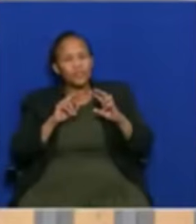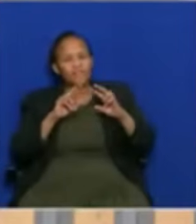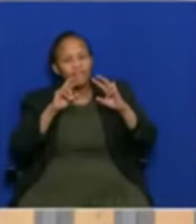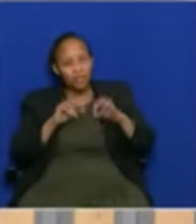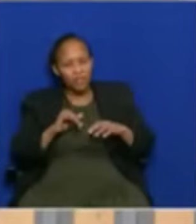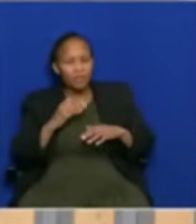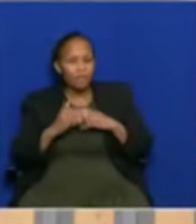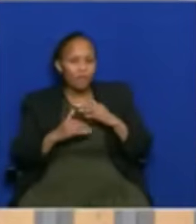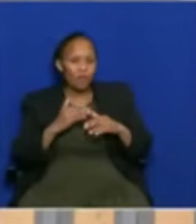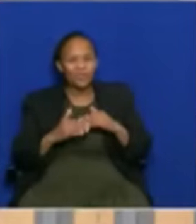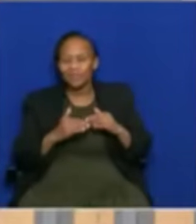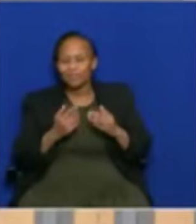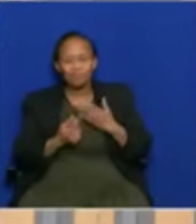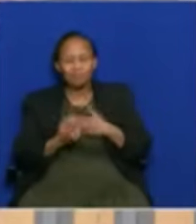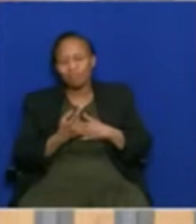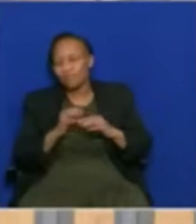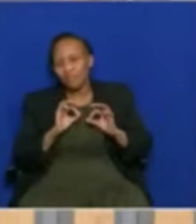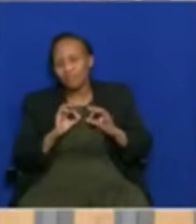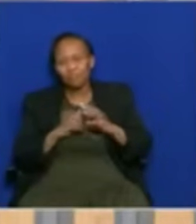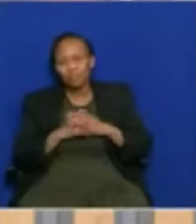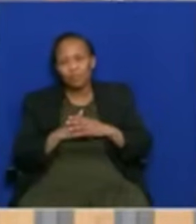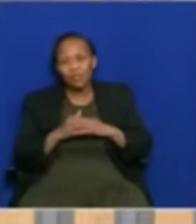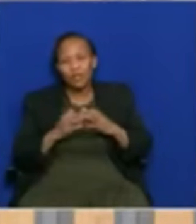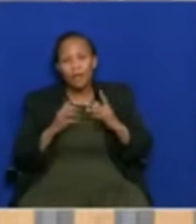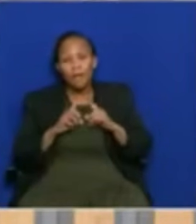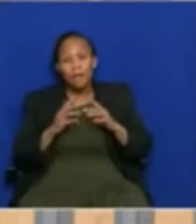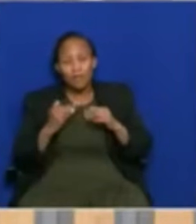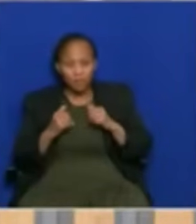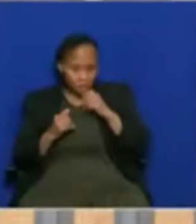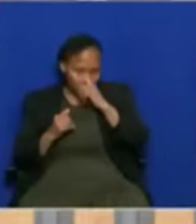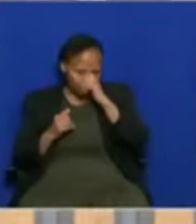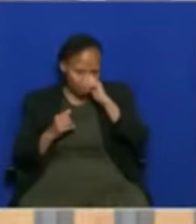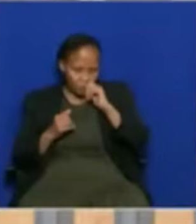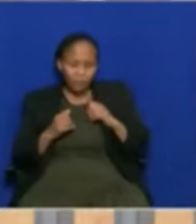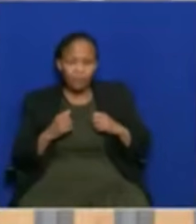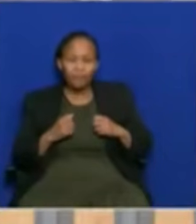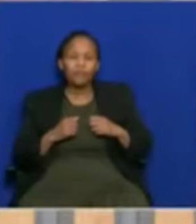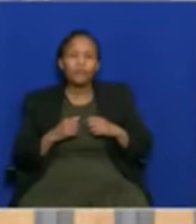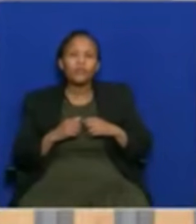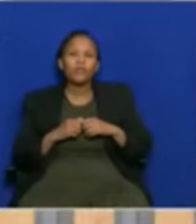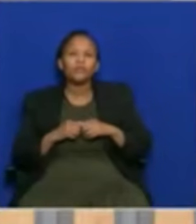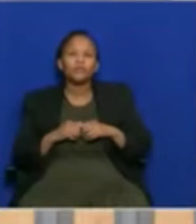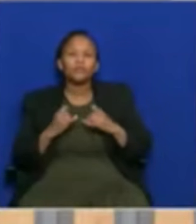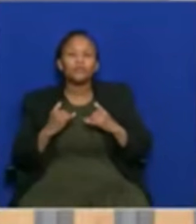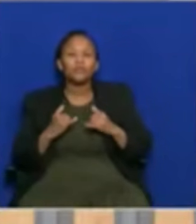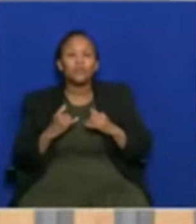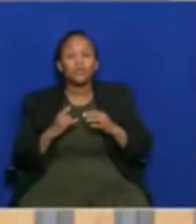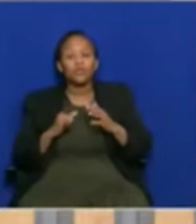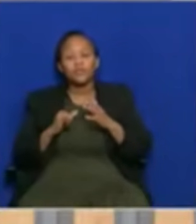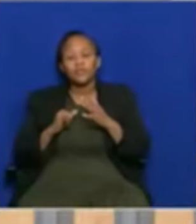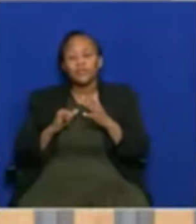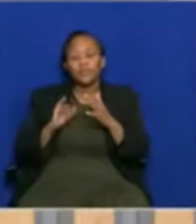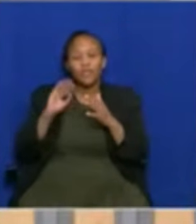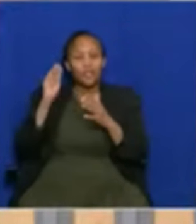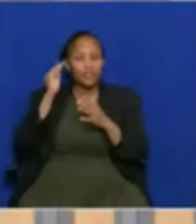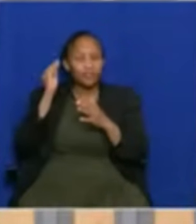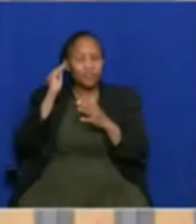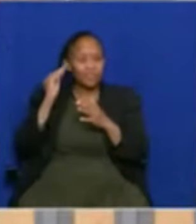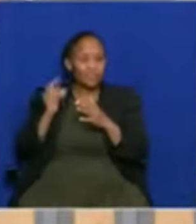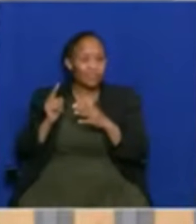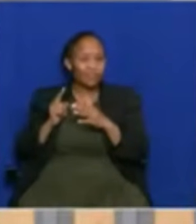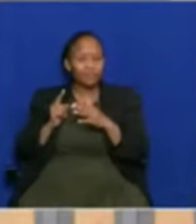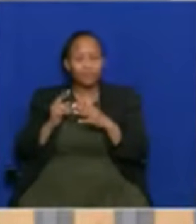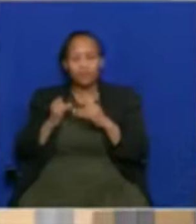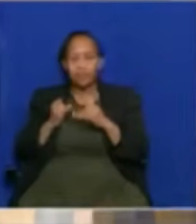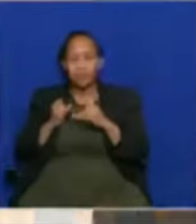was later formulated. Because absent this information, There is no way a prosecutor should have said, oh,